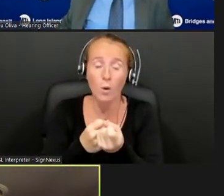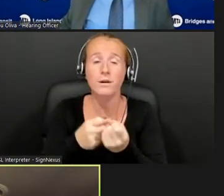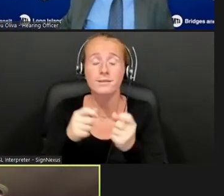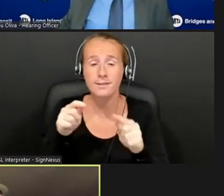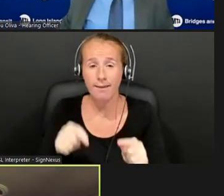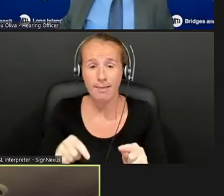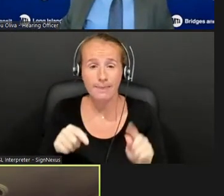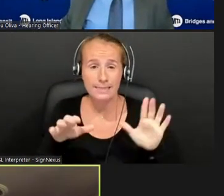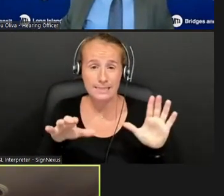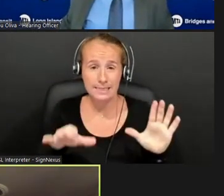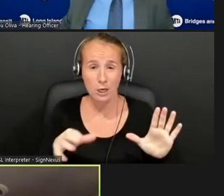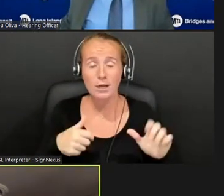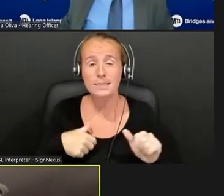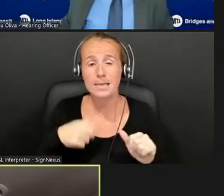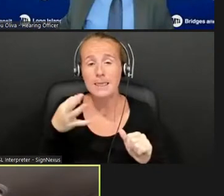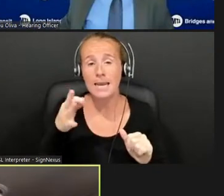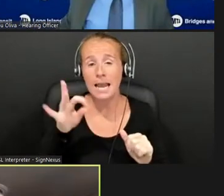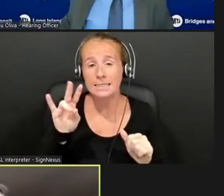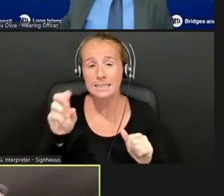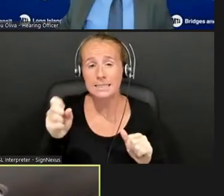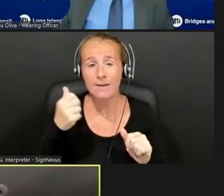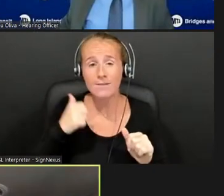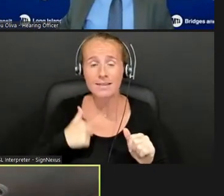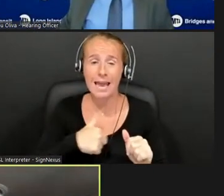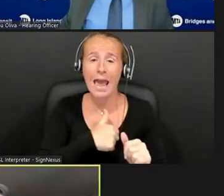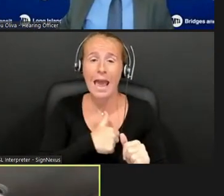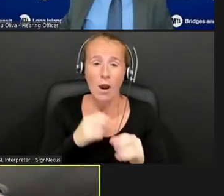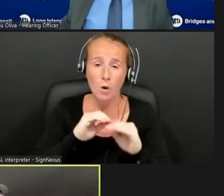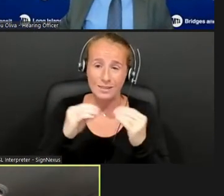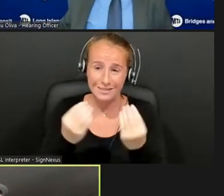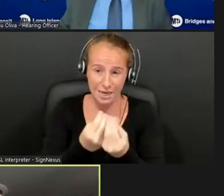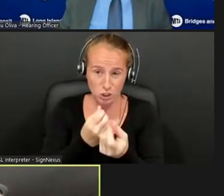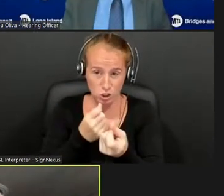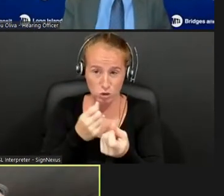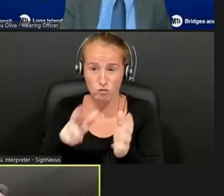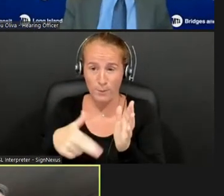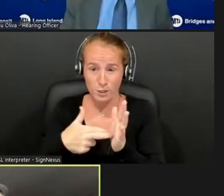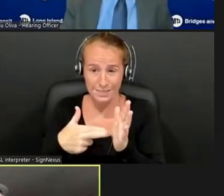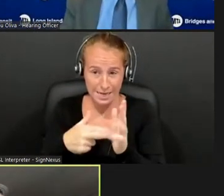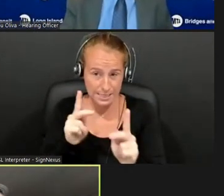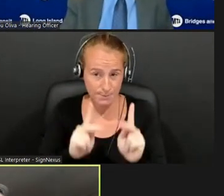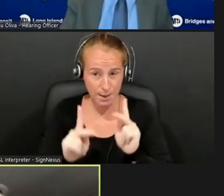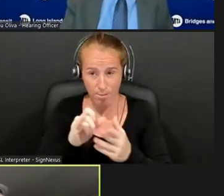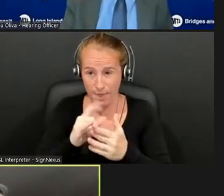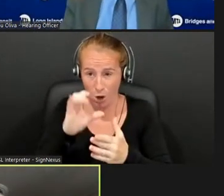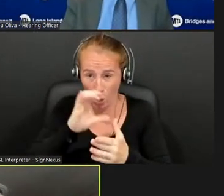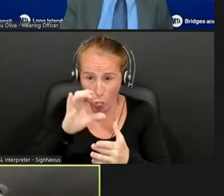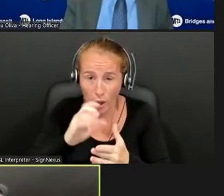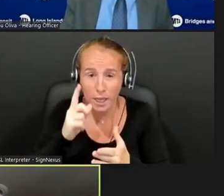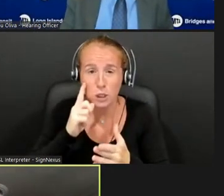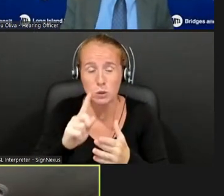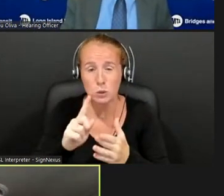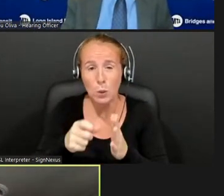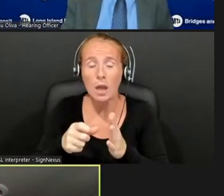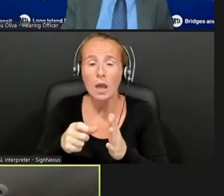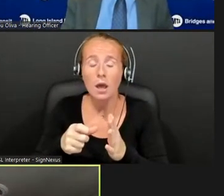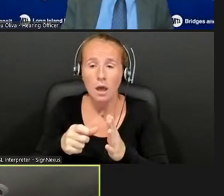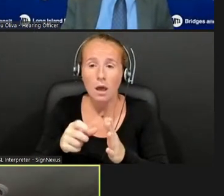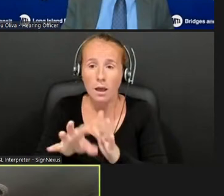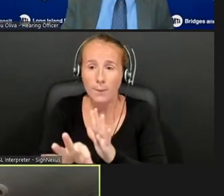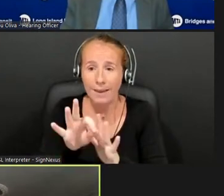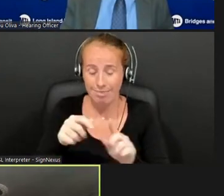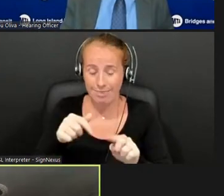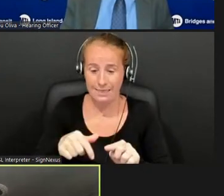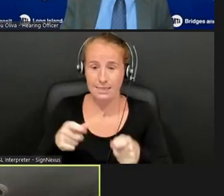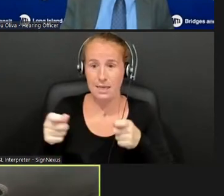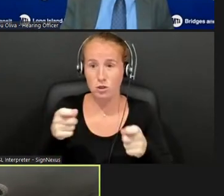in the 1970s our organization represented citizen groups seeking to implement New York City's Transportation Control plan which would have told